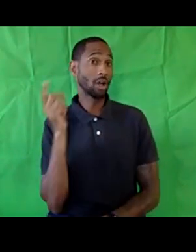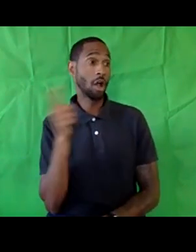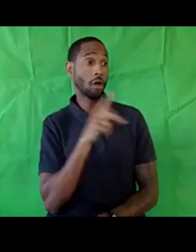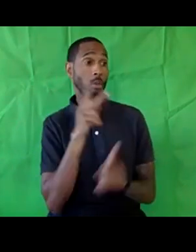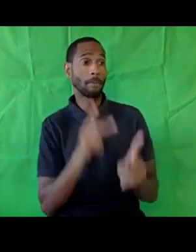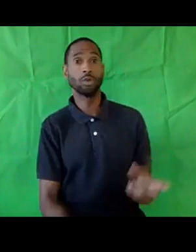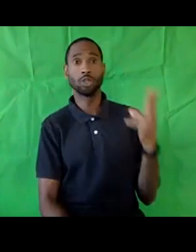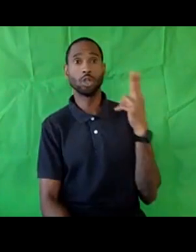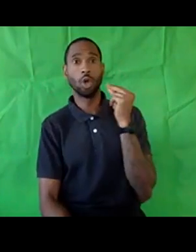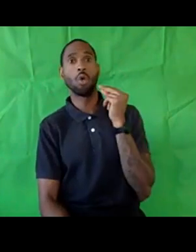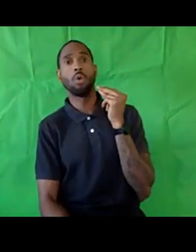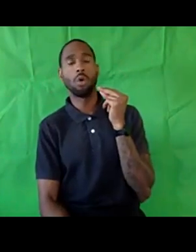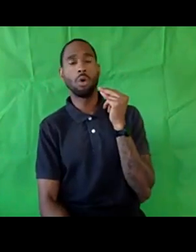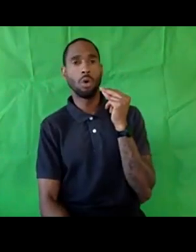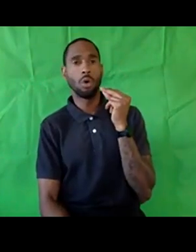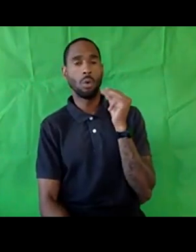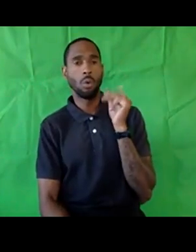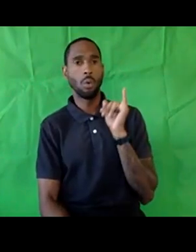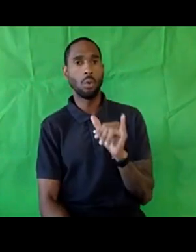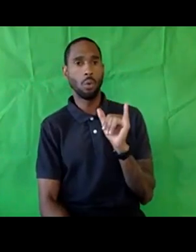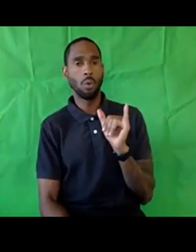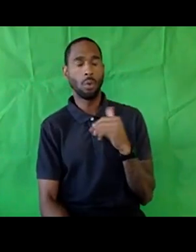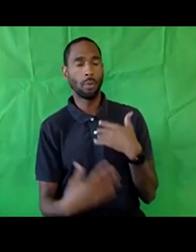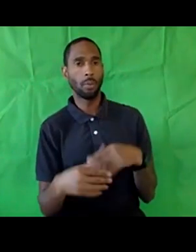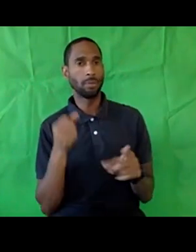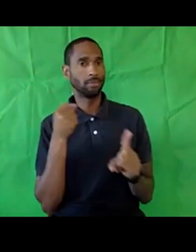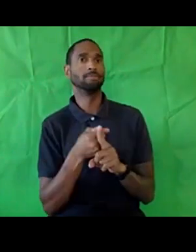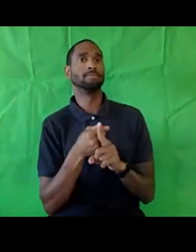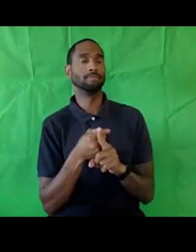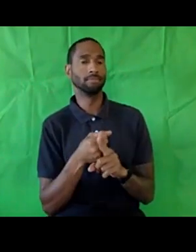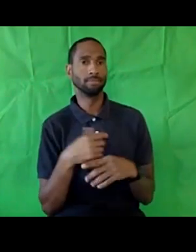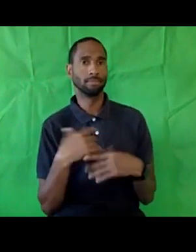no. It was very thought provoking.